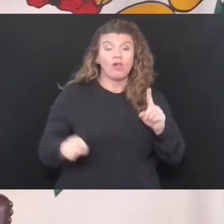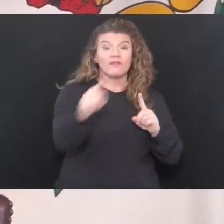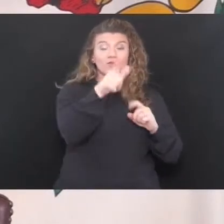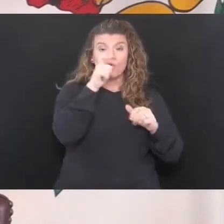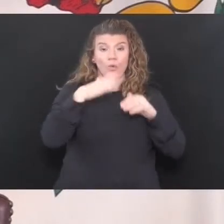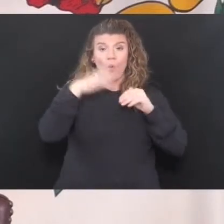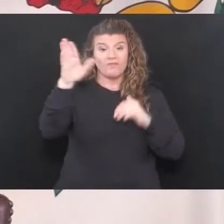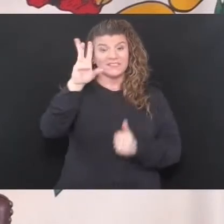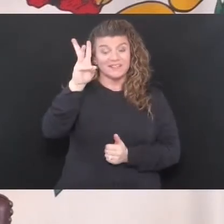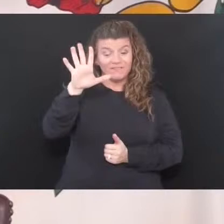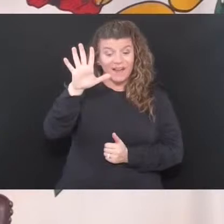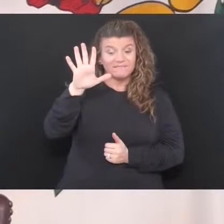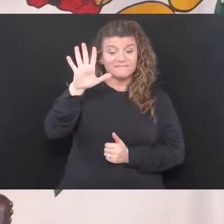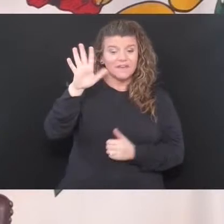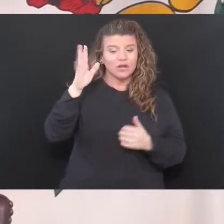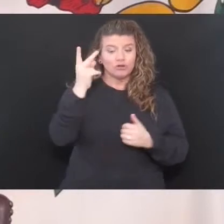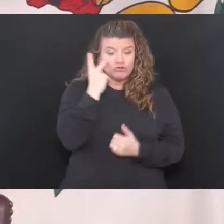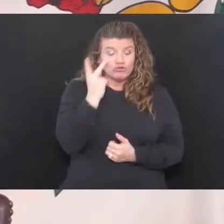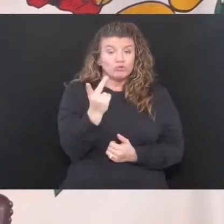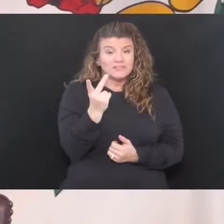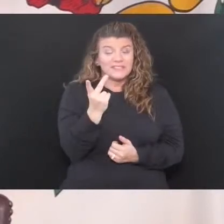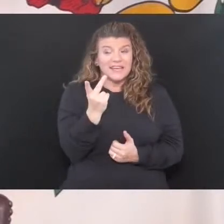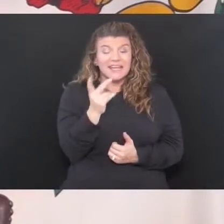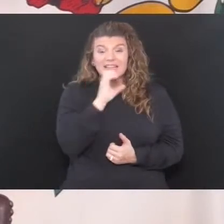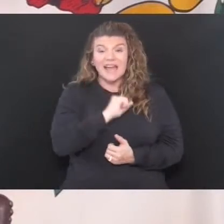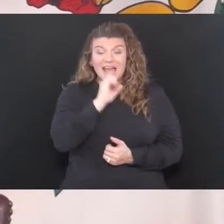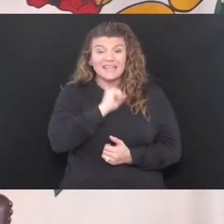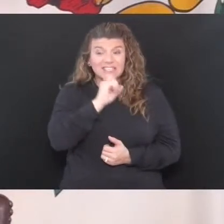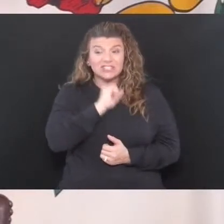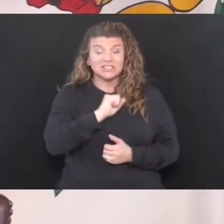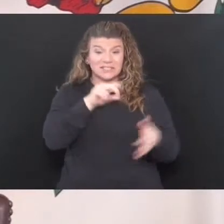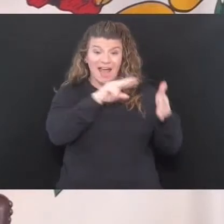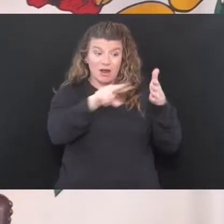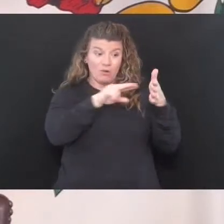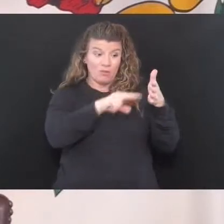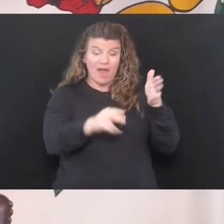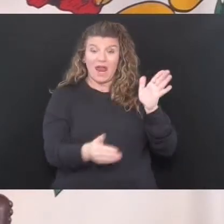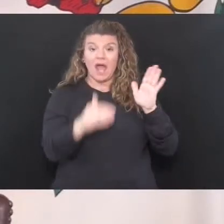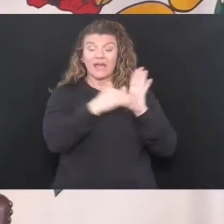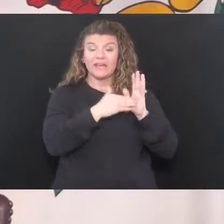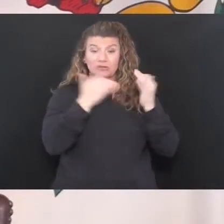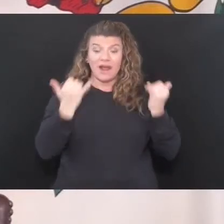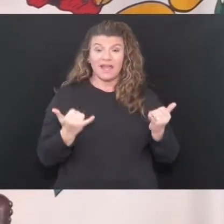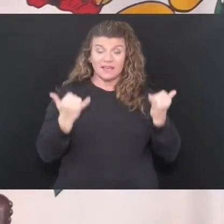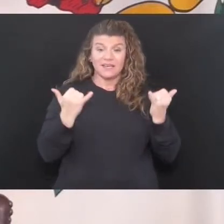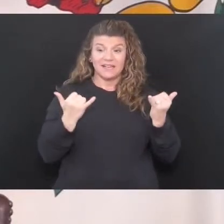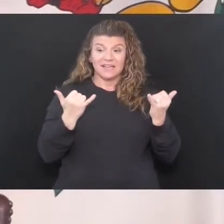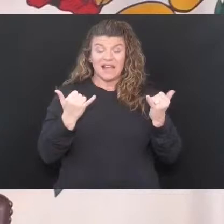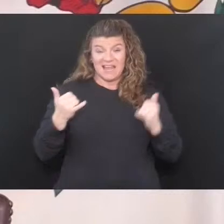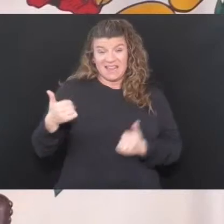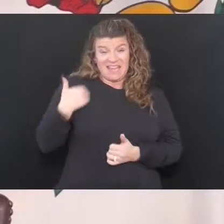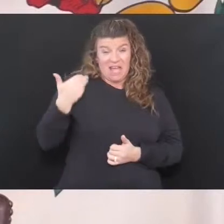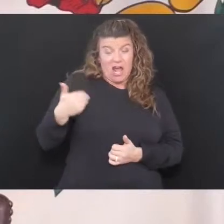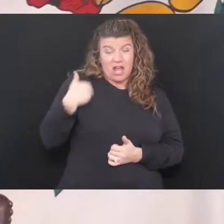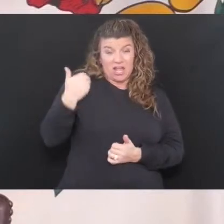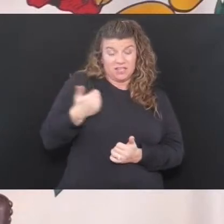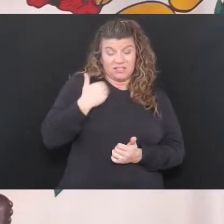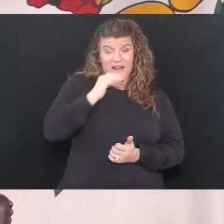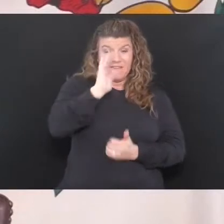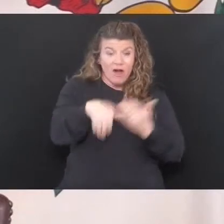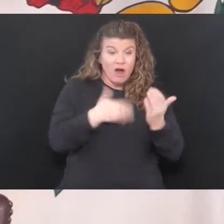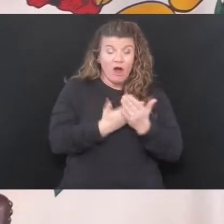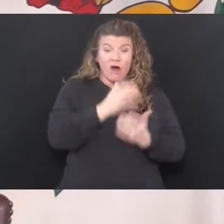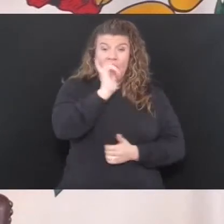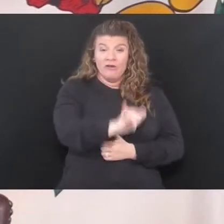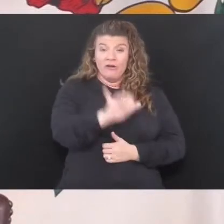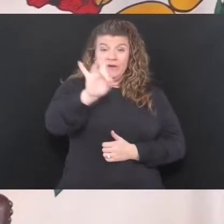65 years of age and older, you see the ages that I read again today. The youngest of all these